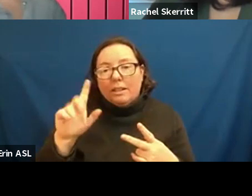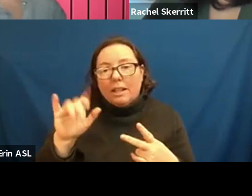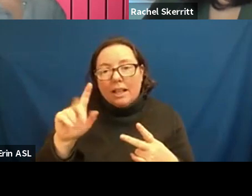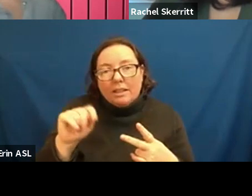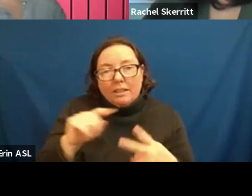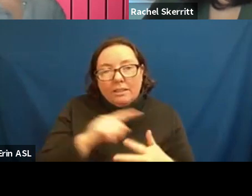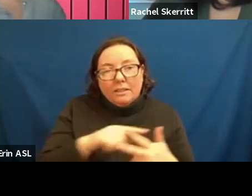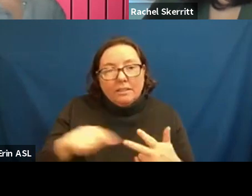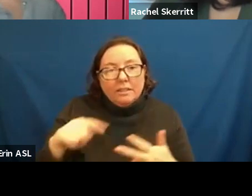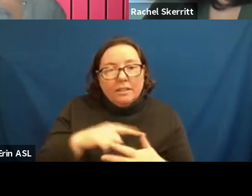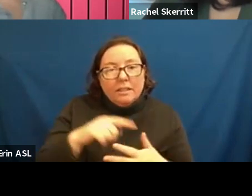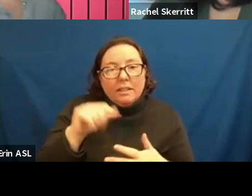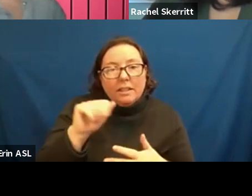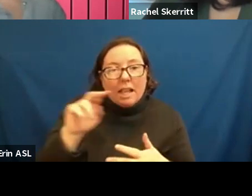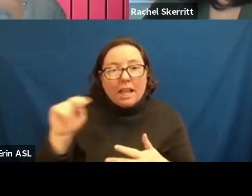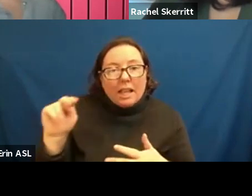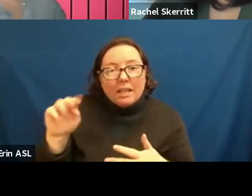Anne Malone.